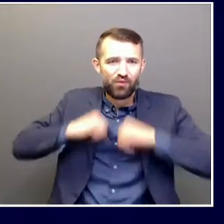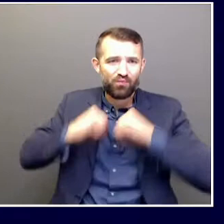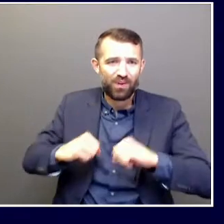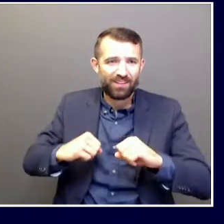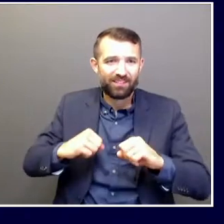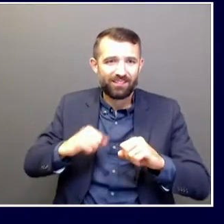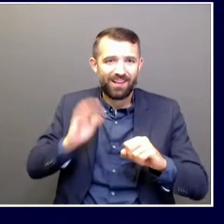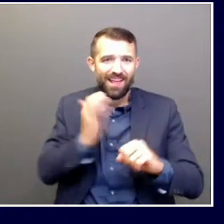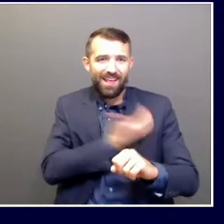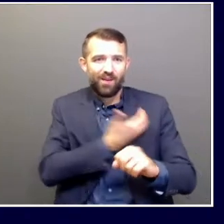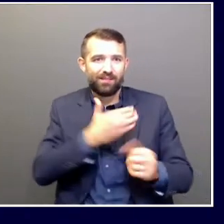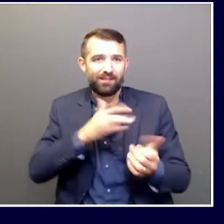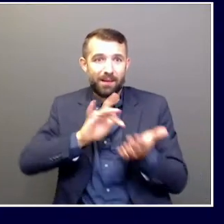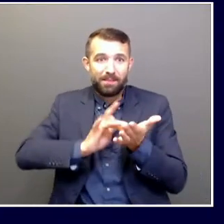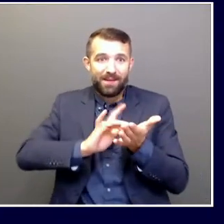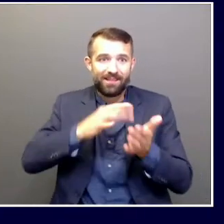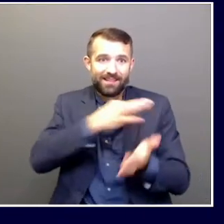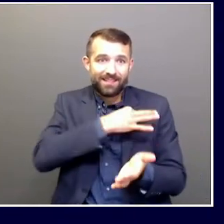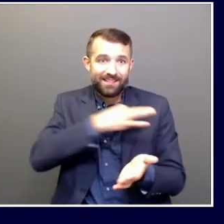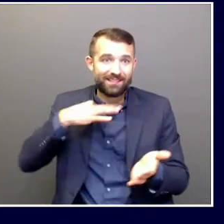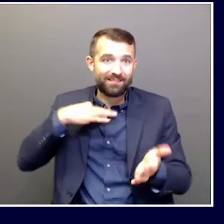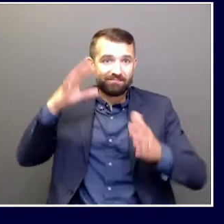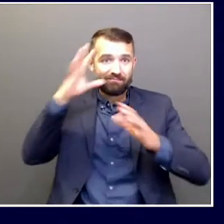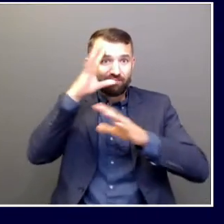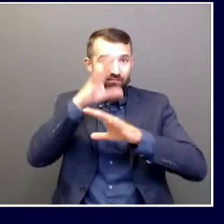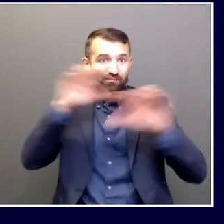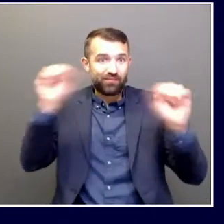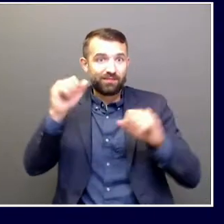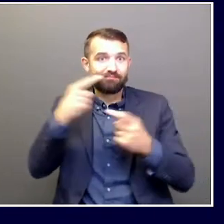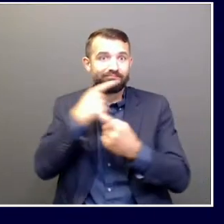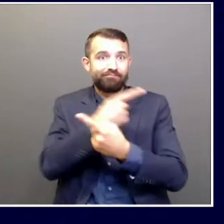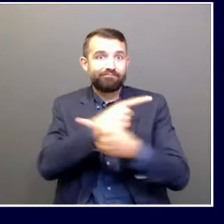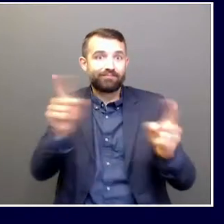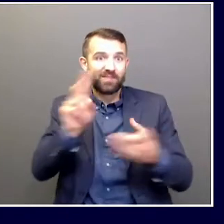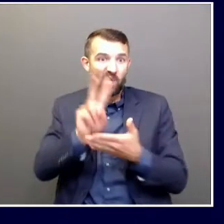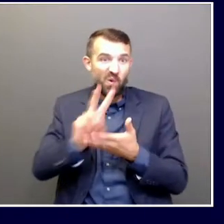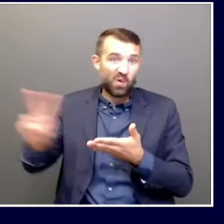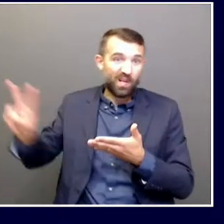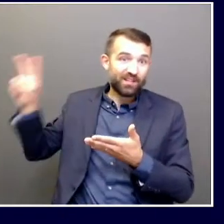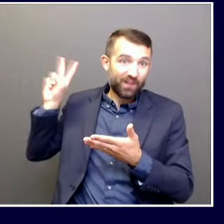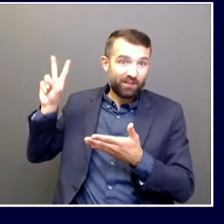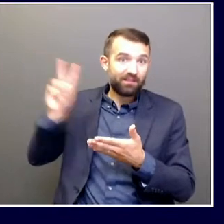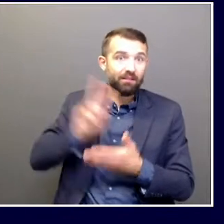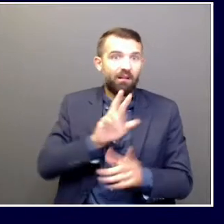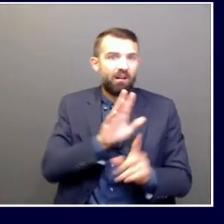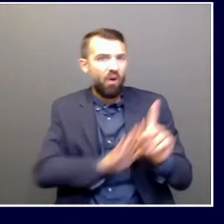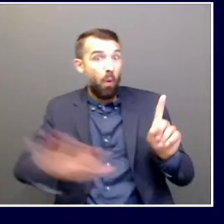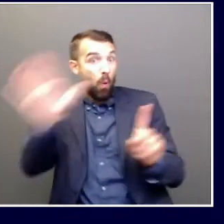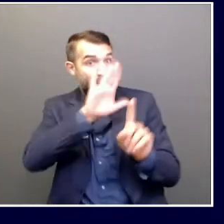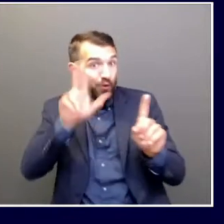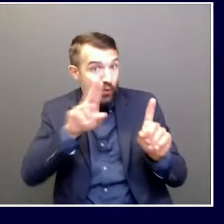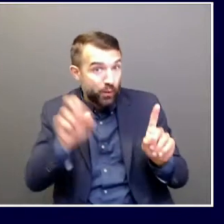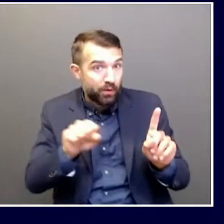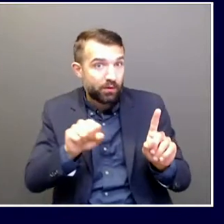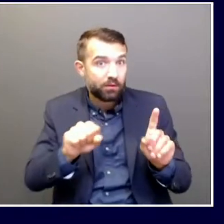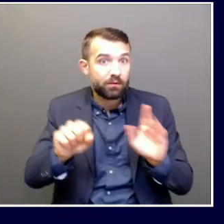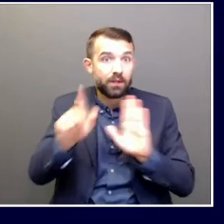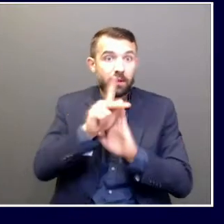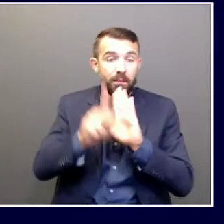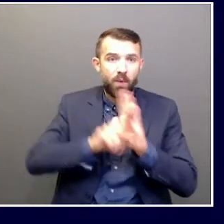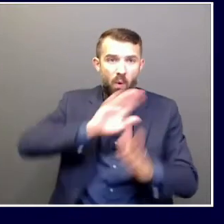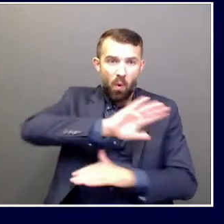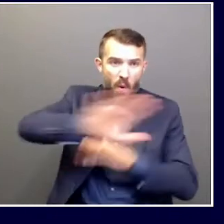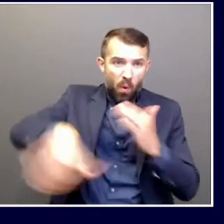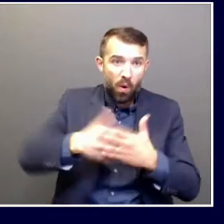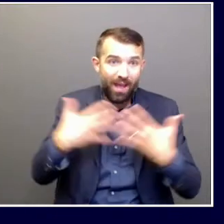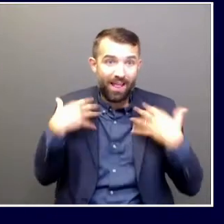why the president announced nearly 2 weeks ago that there will be a nationwide policy for all healthcare workers who are